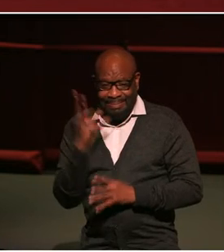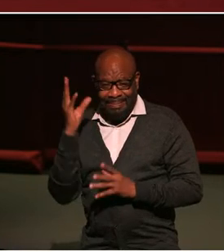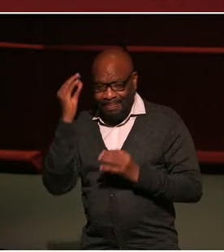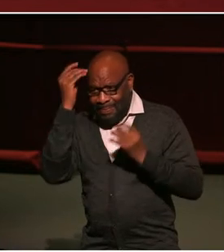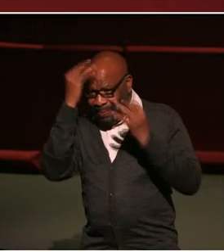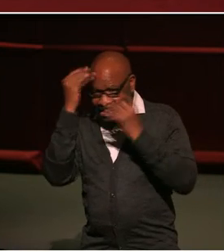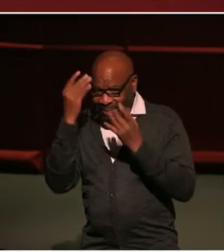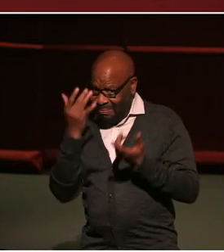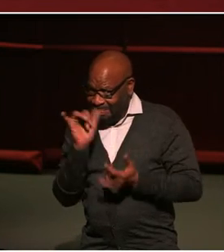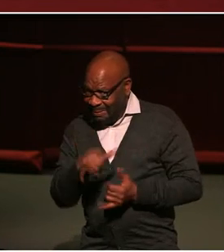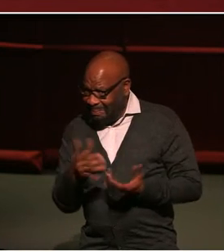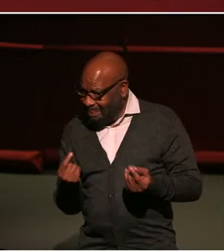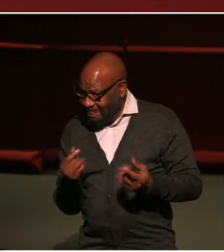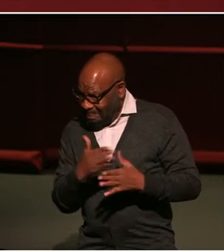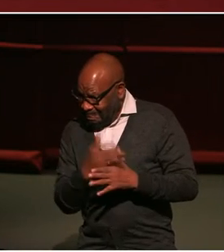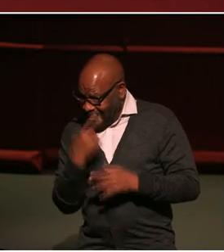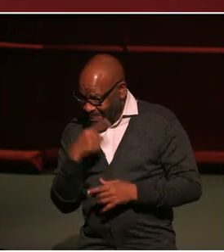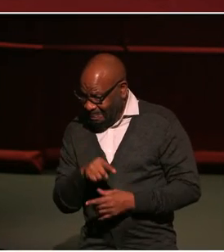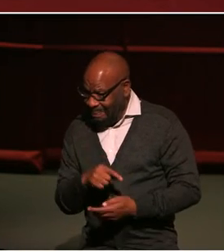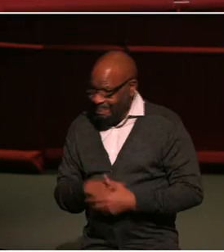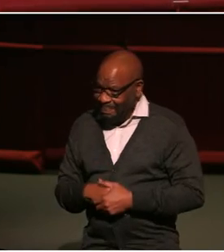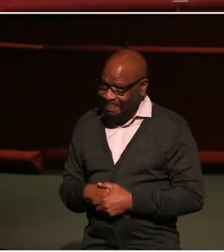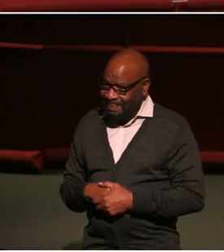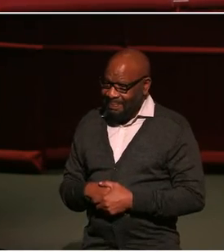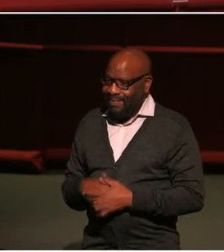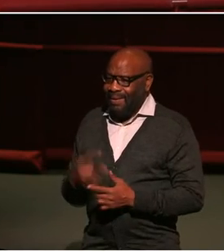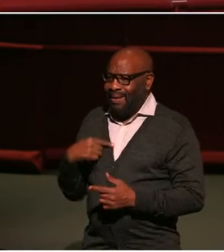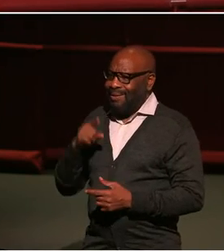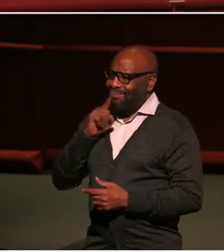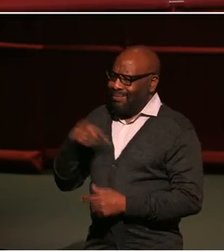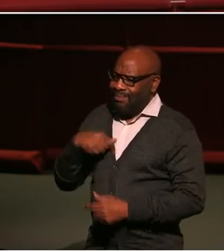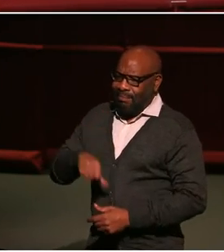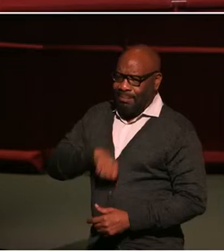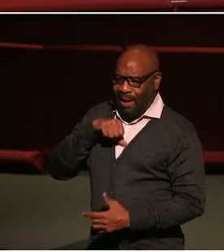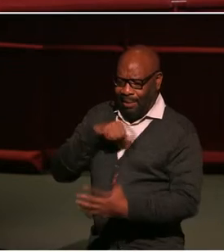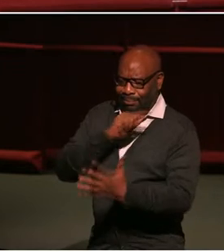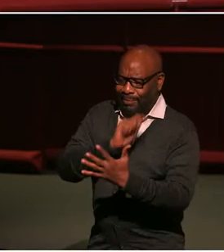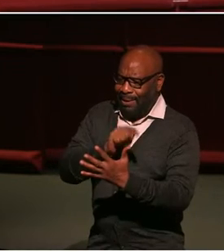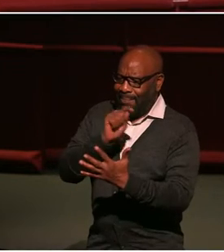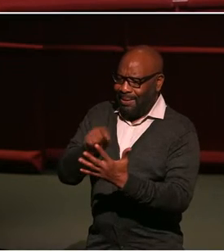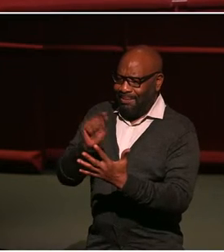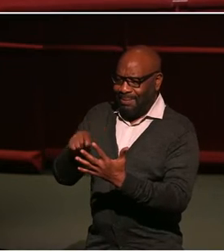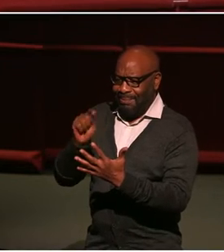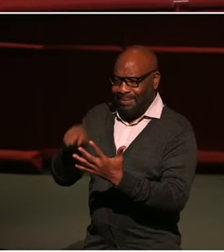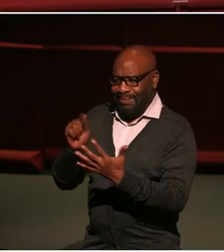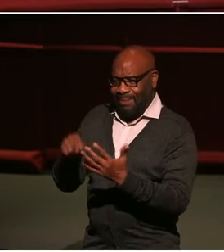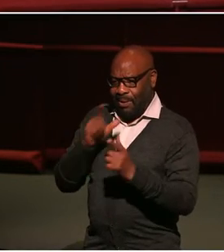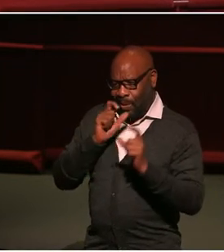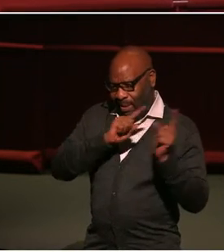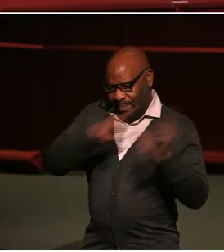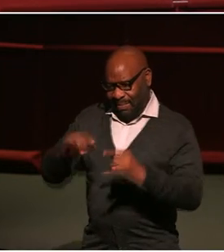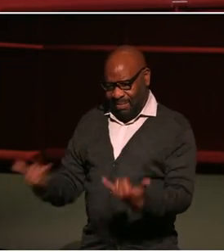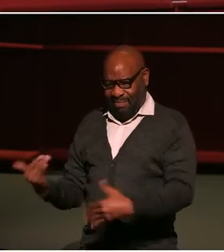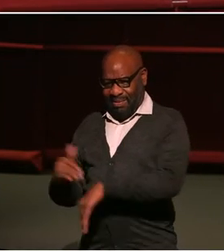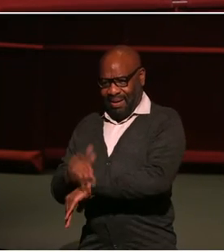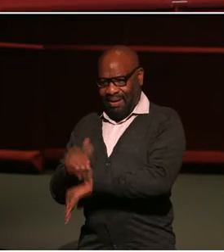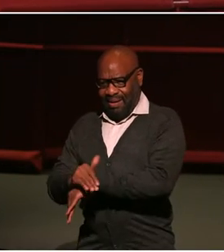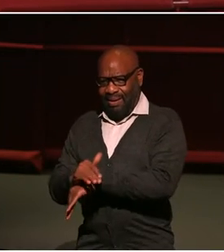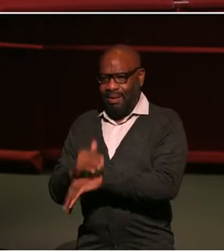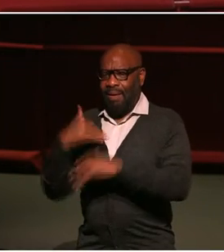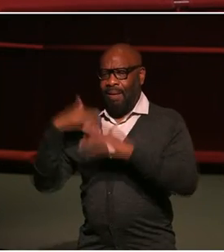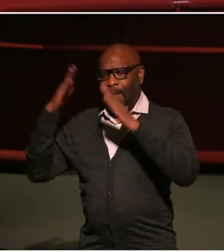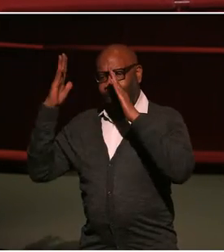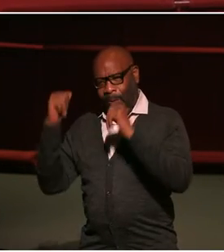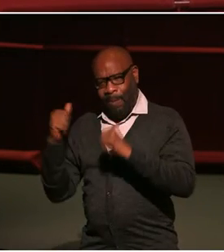really proud of each and every one of them who's here tonight, and I hope that everyone enjoys